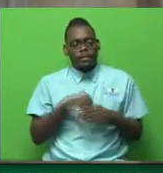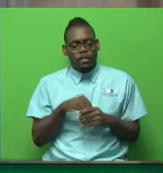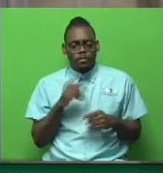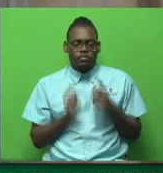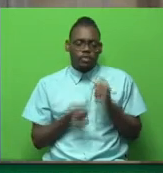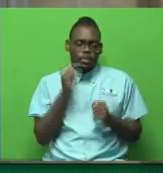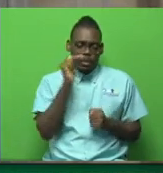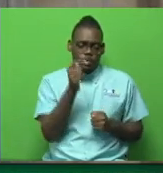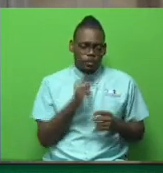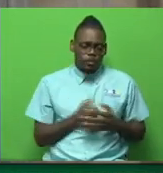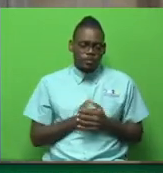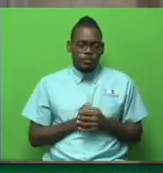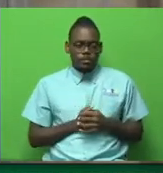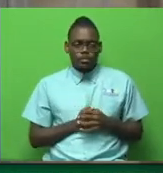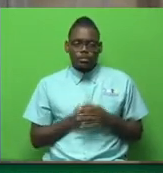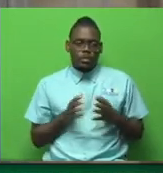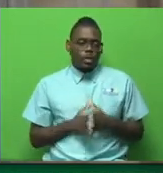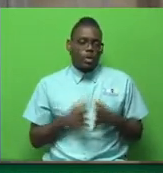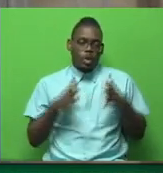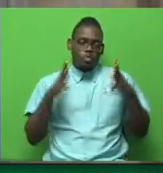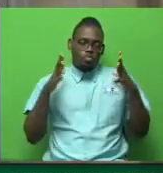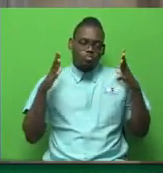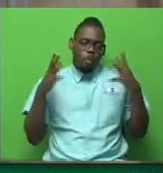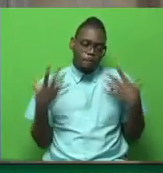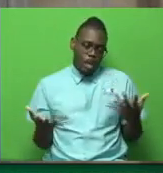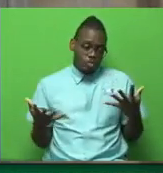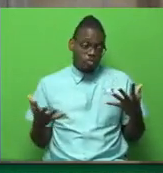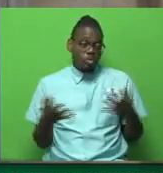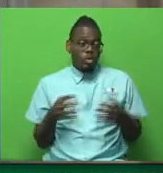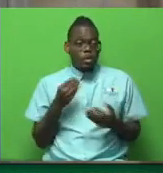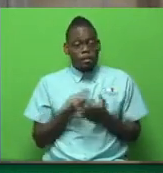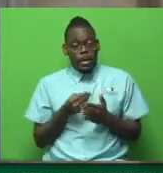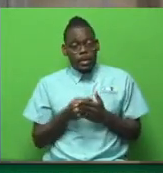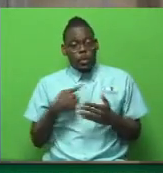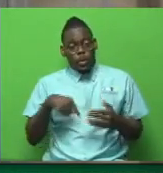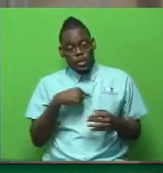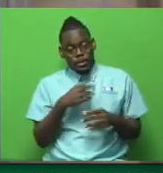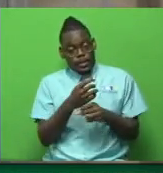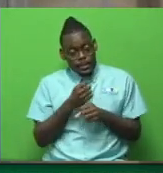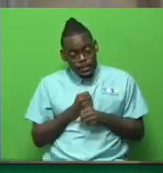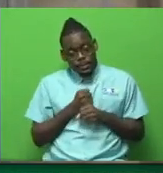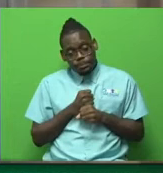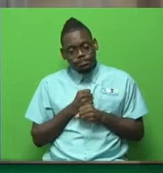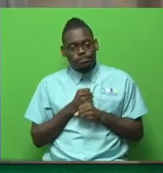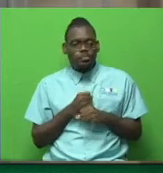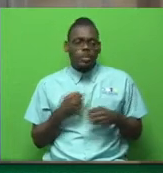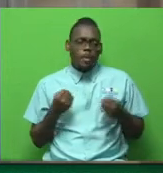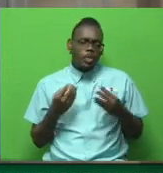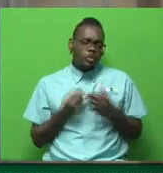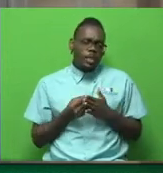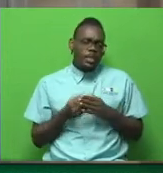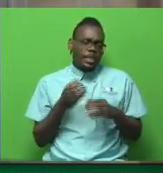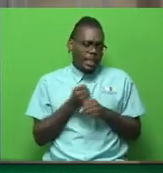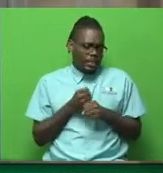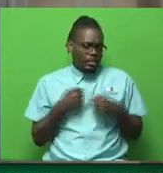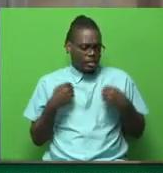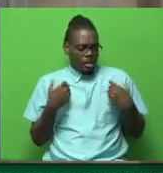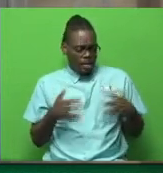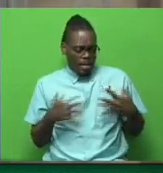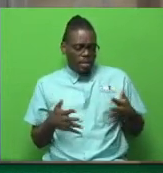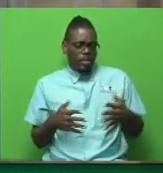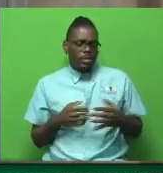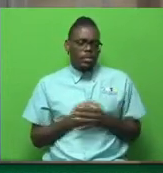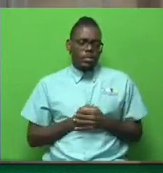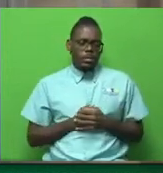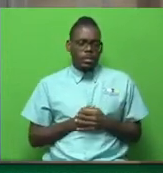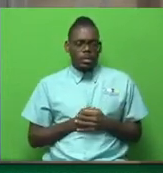how much of that total will our country receive and how much have we received already Deputy speaker we have been